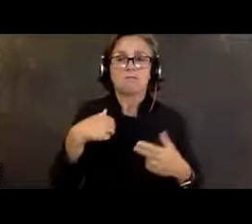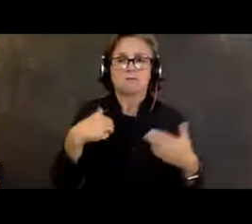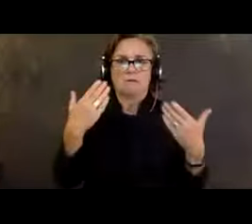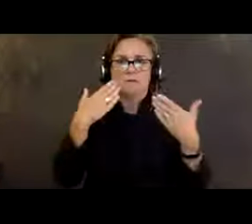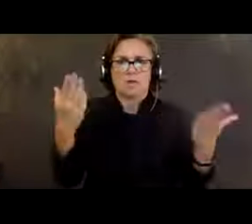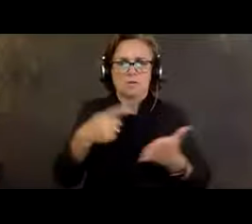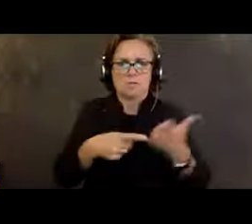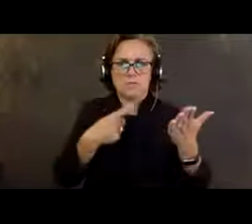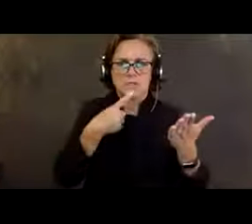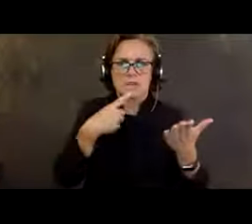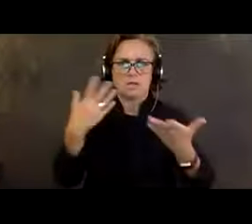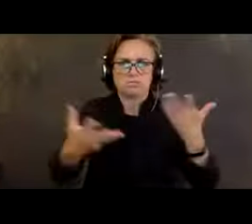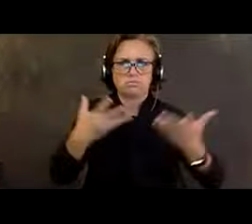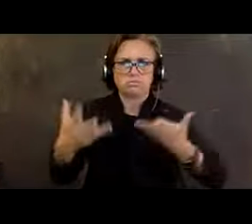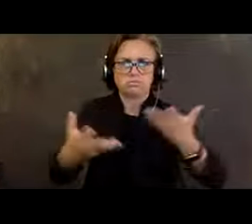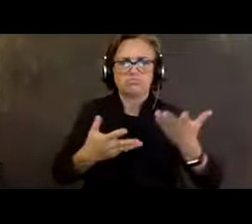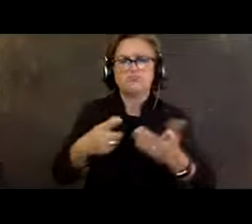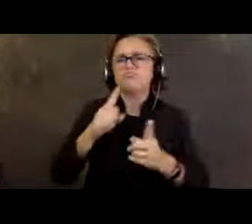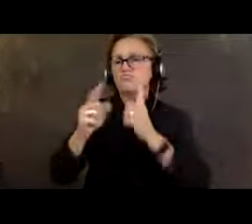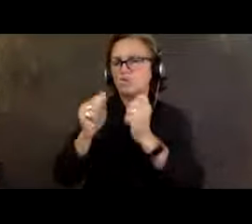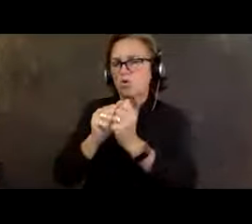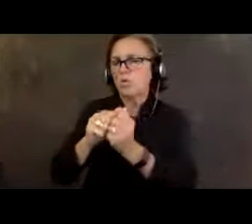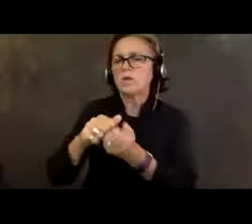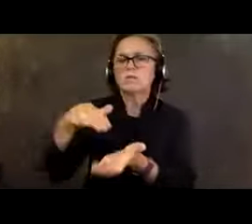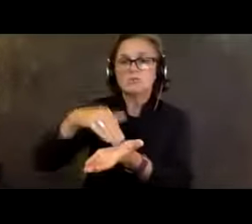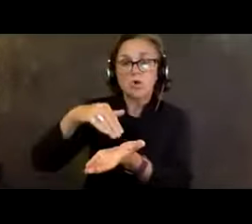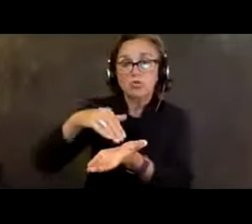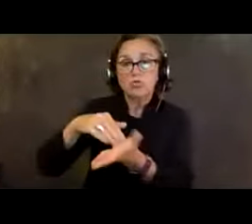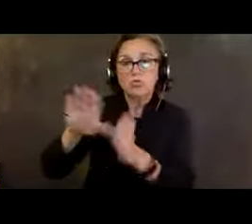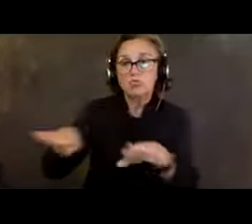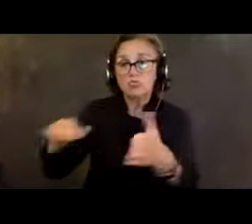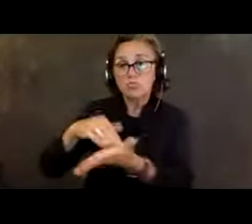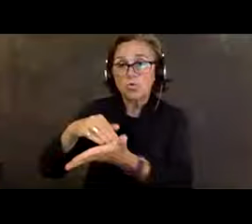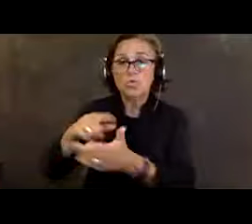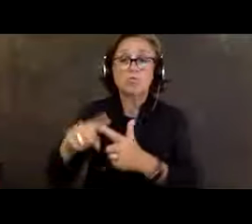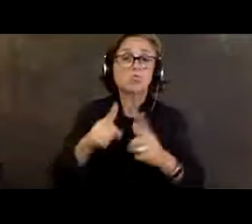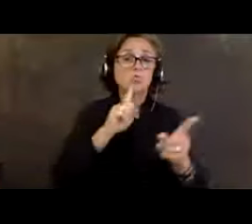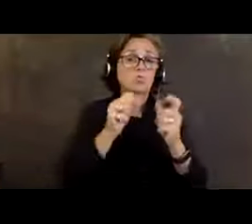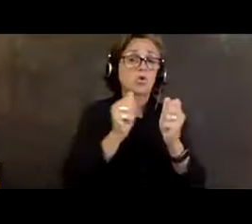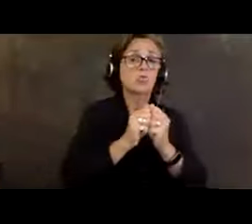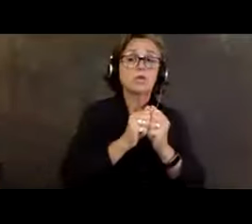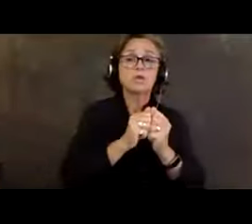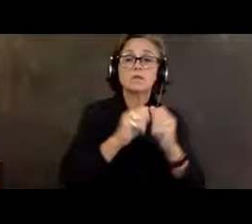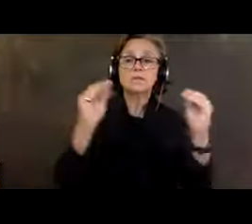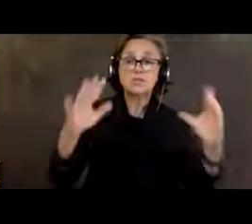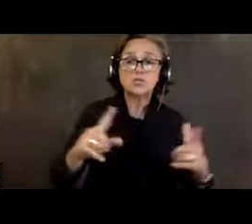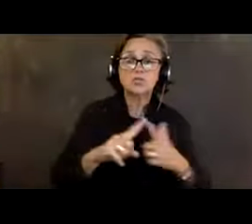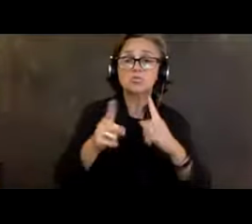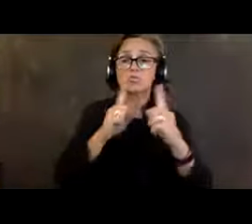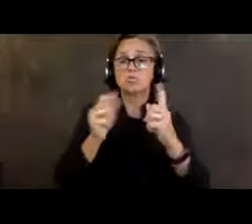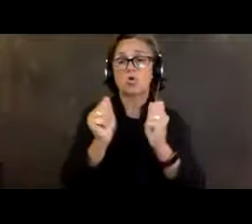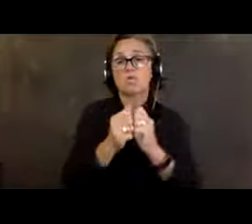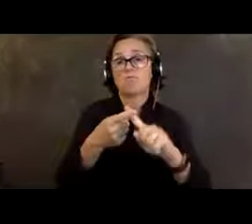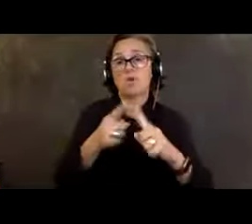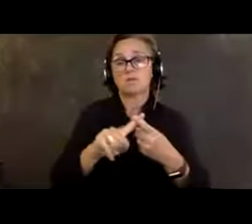I'd say it's important to talk to your pediatrician, talk with your teachers, also talk with a friend, because sometimes if you're not